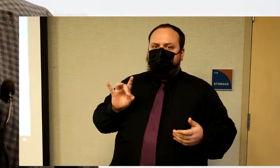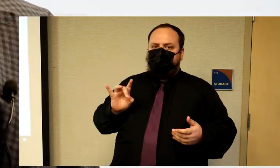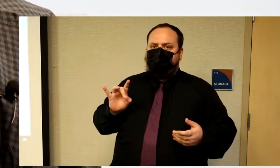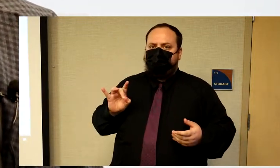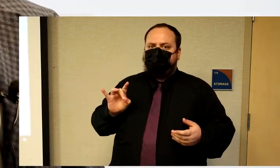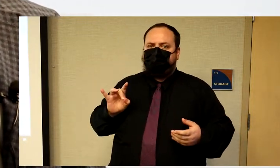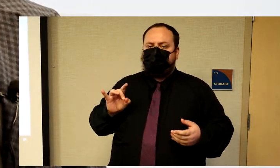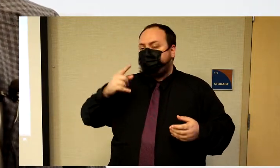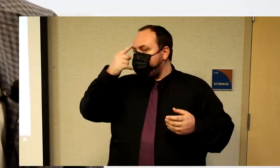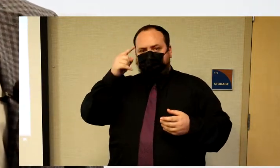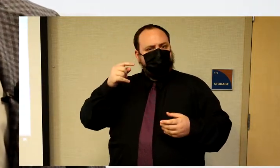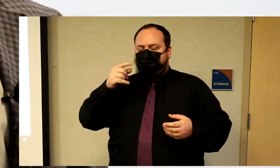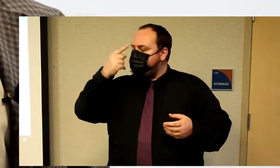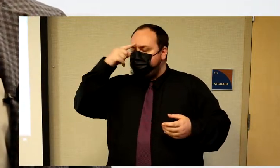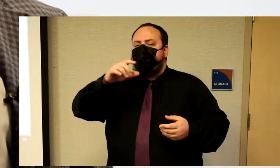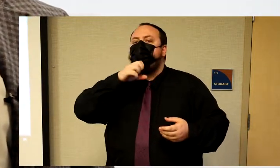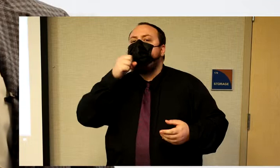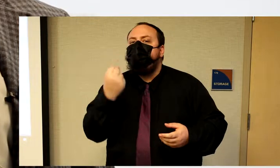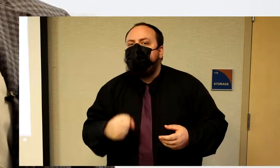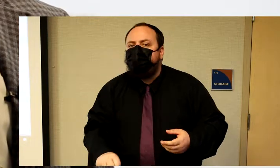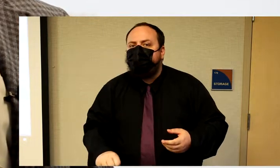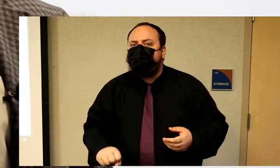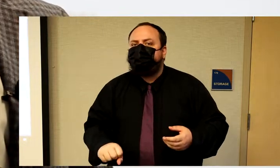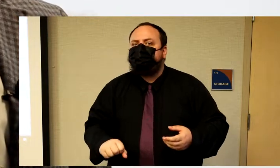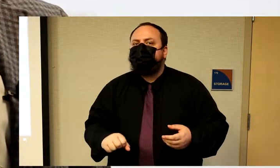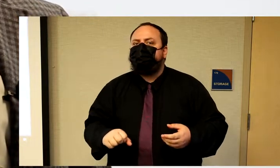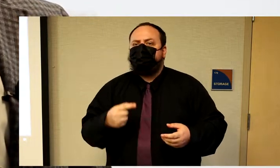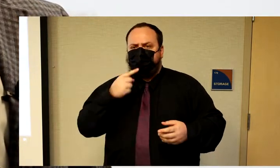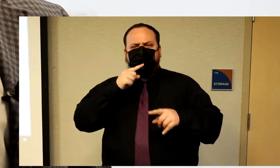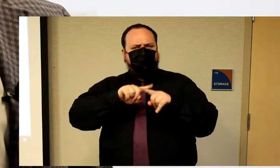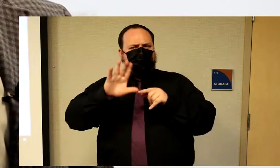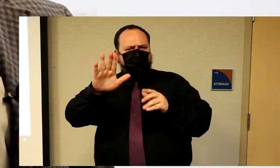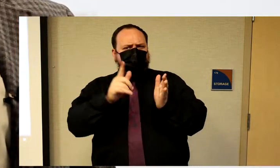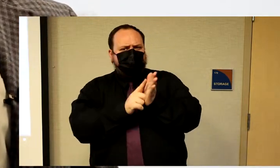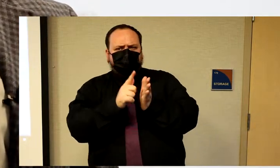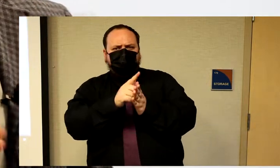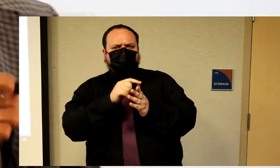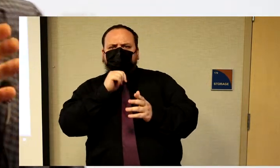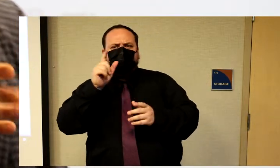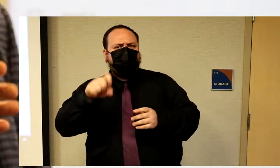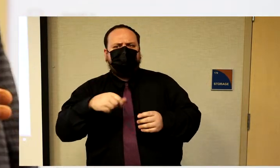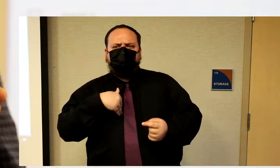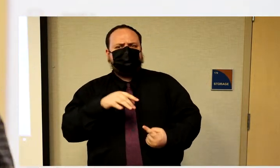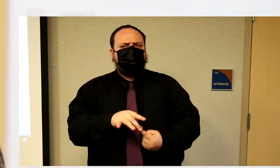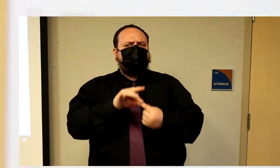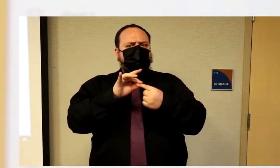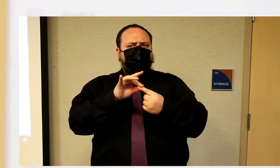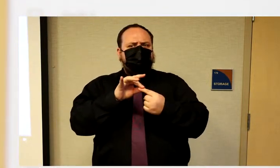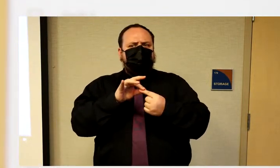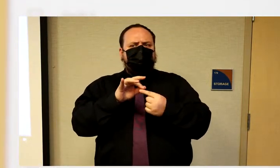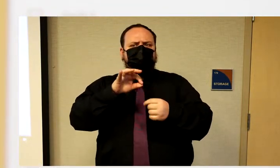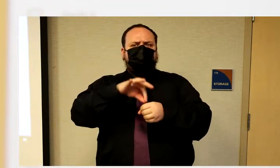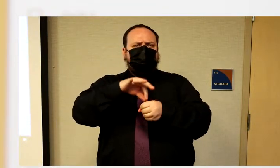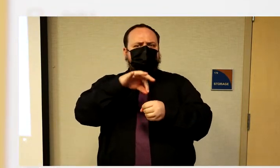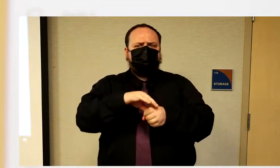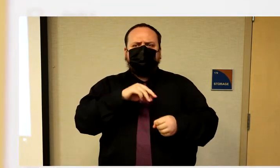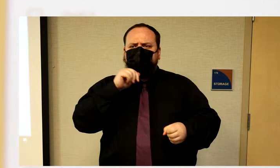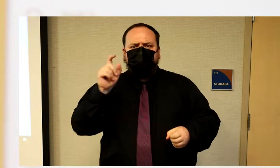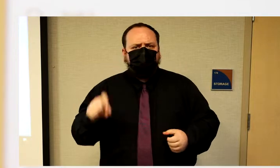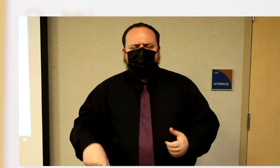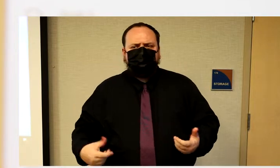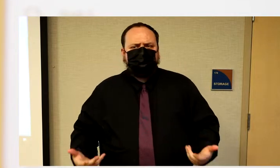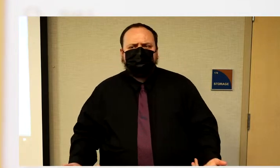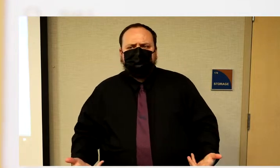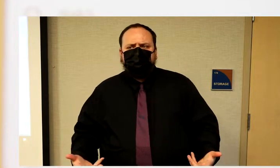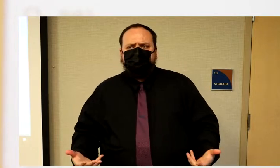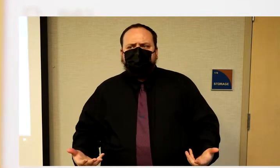one. well, unless your bylaws require a special election, but I don't think they do. They probably are board replacement. And that's the good